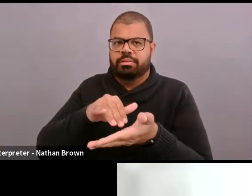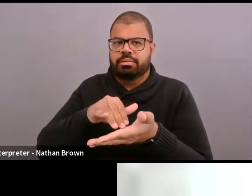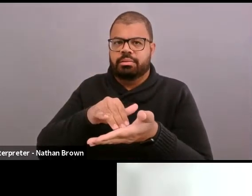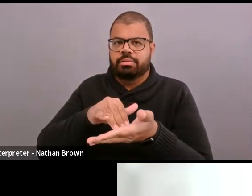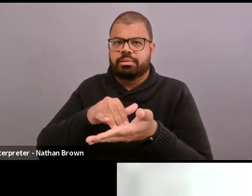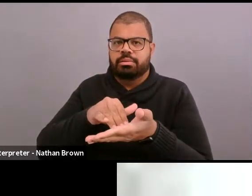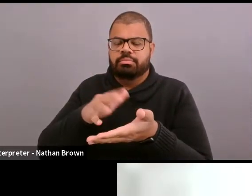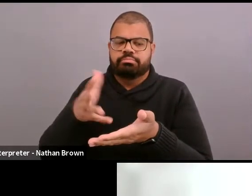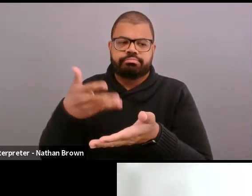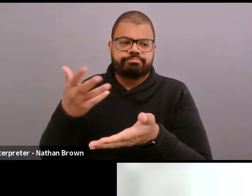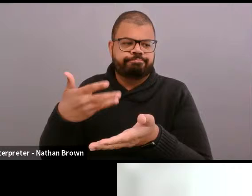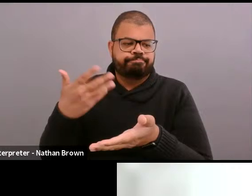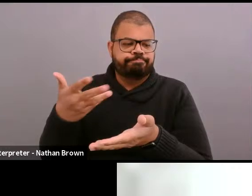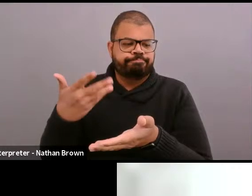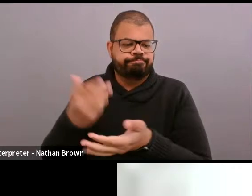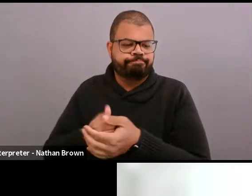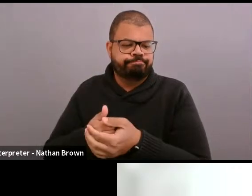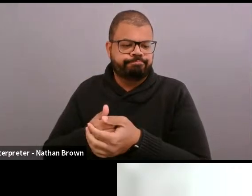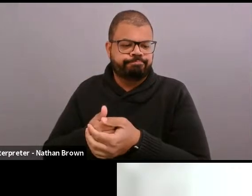and